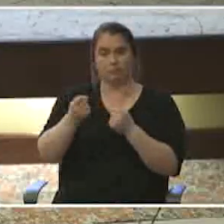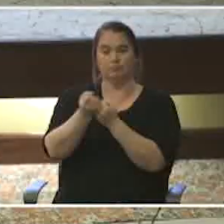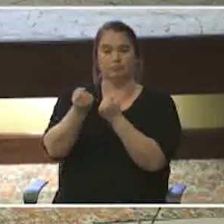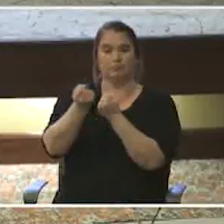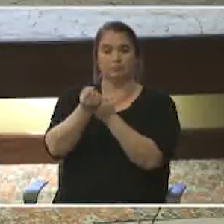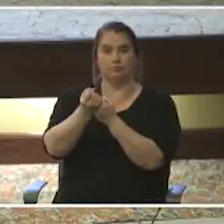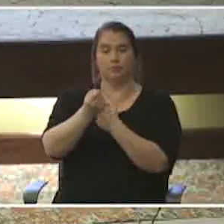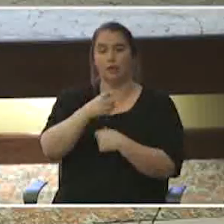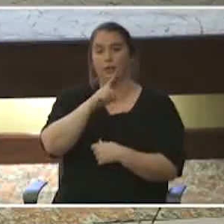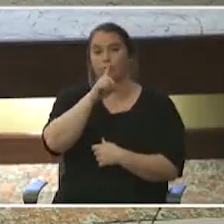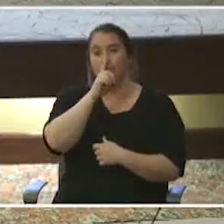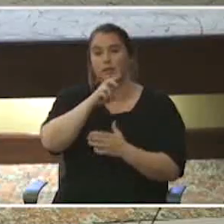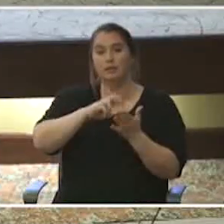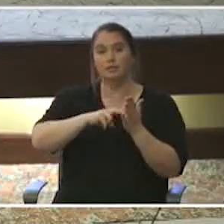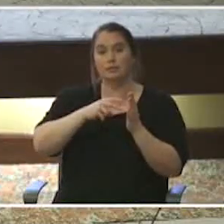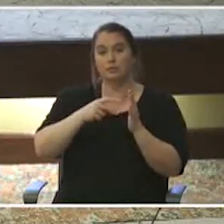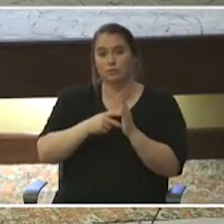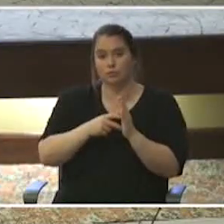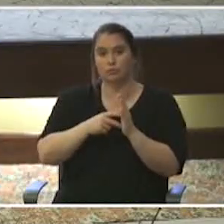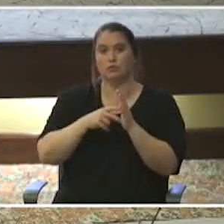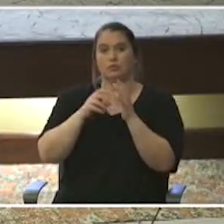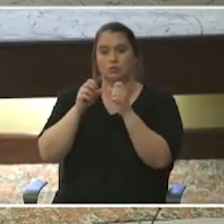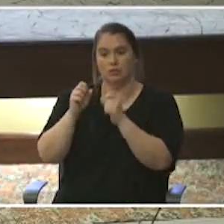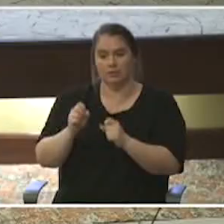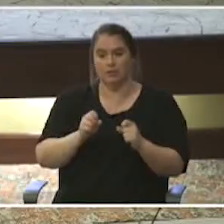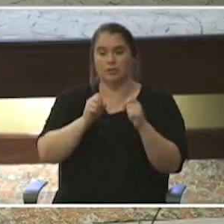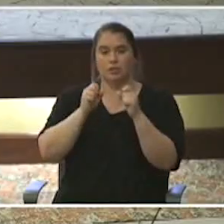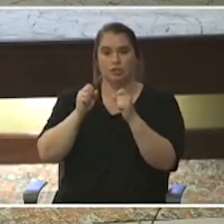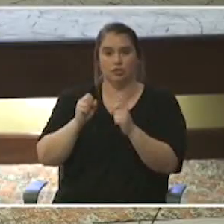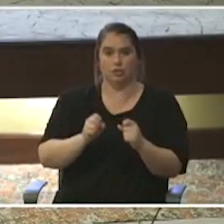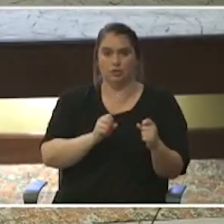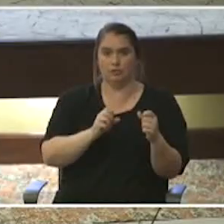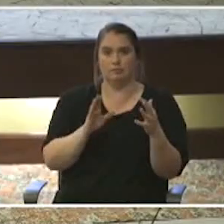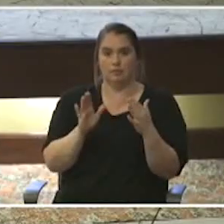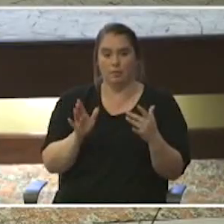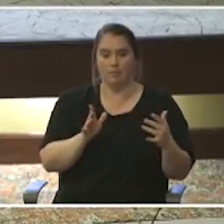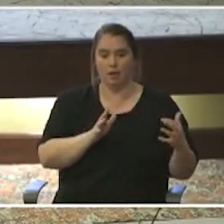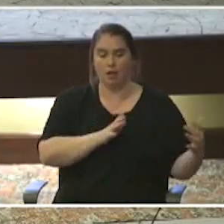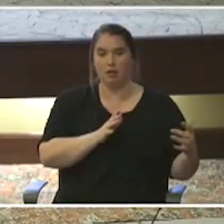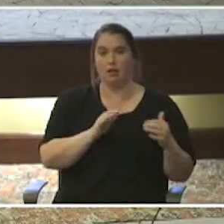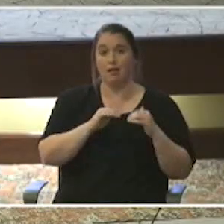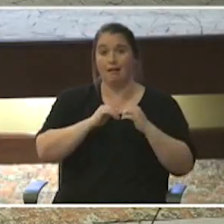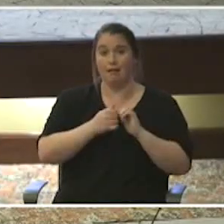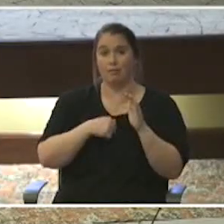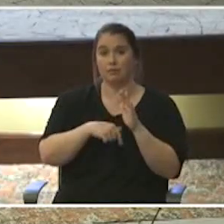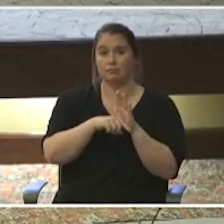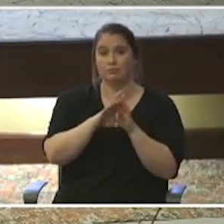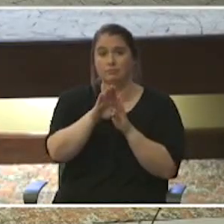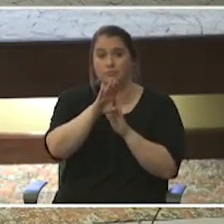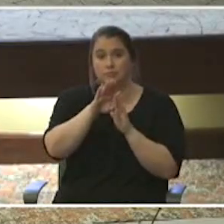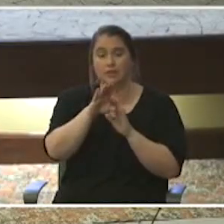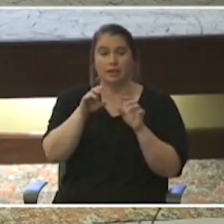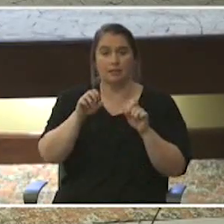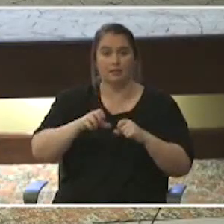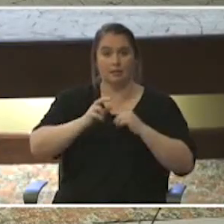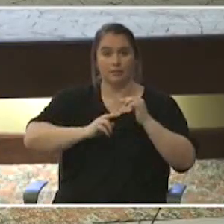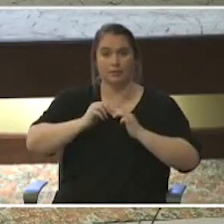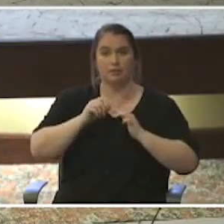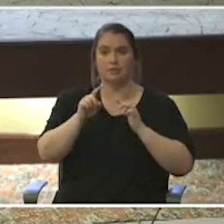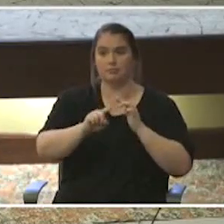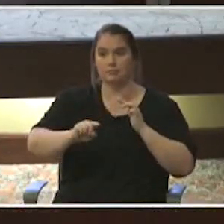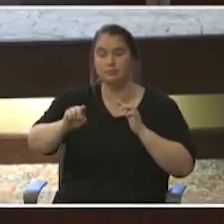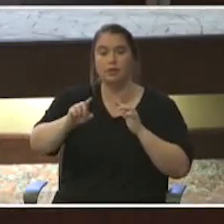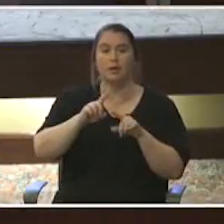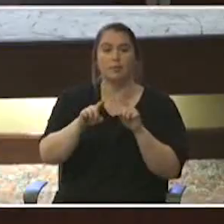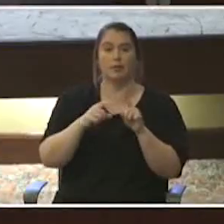a really intentional and strategic plan for how we develop the riverfront. But this council is up